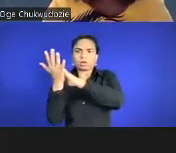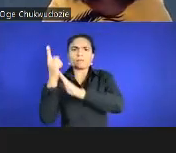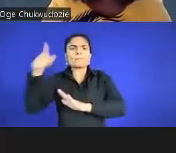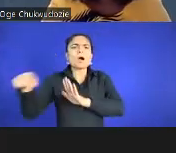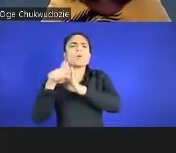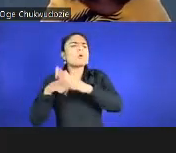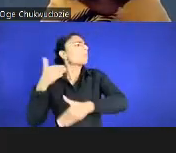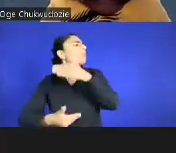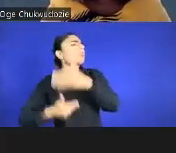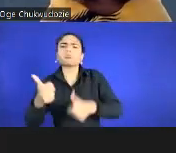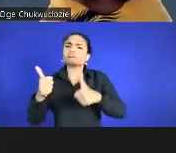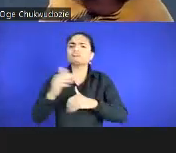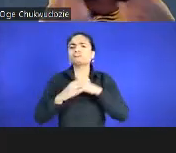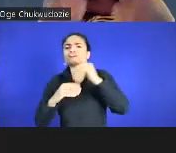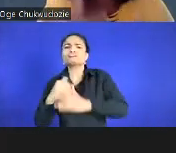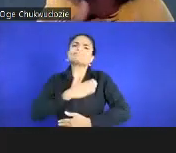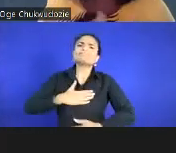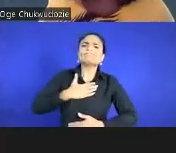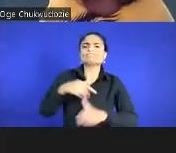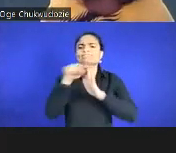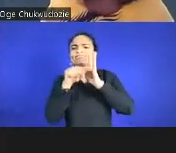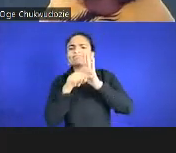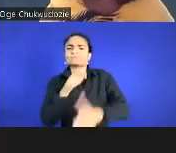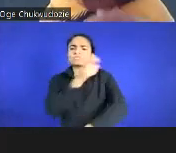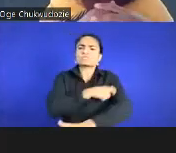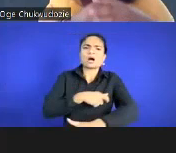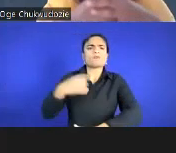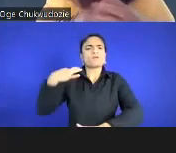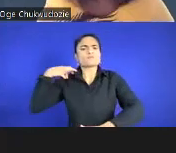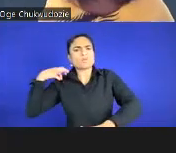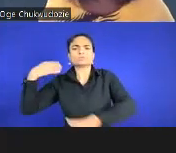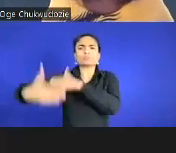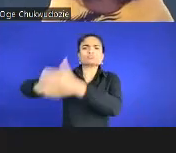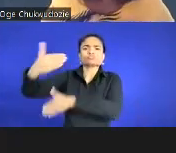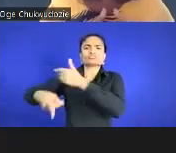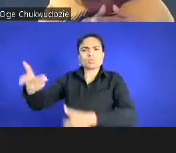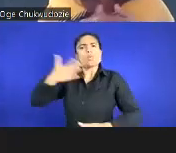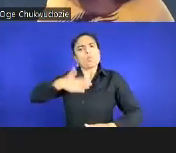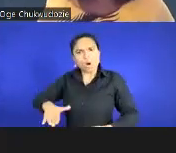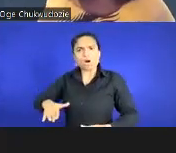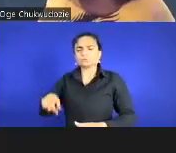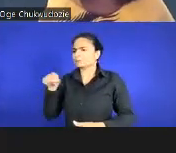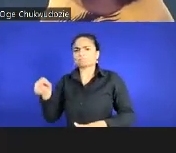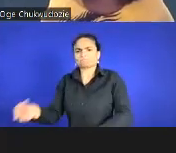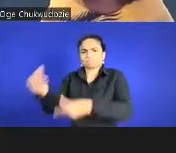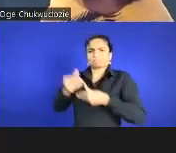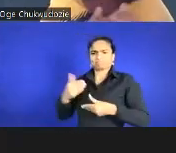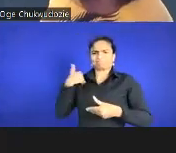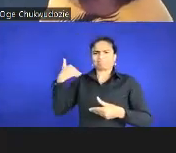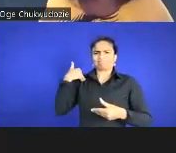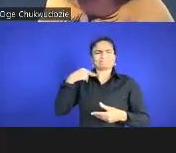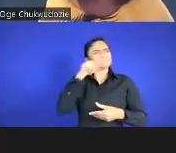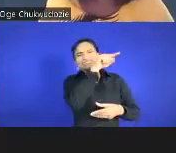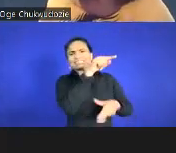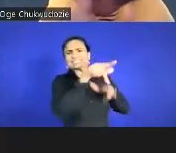organization to you. So when that report comes in, you don't have to just, do that. No, this is not about your organization. It